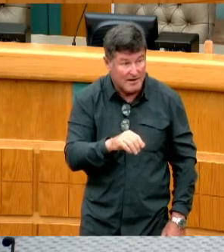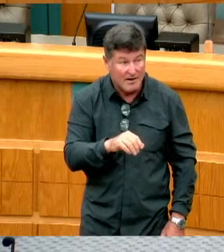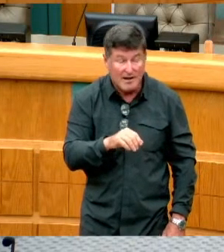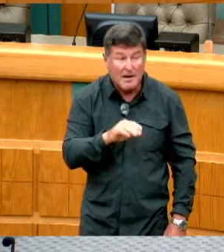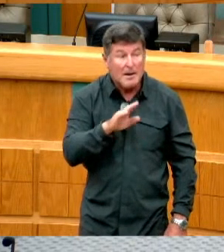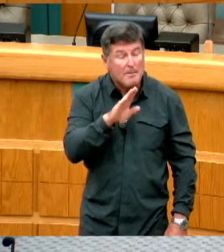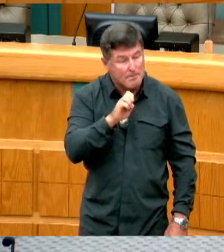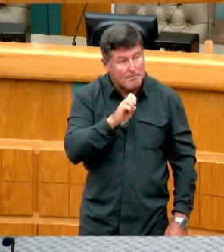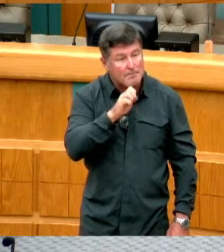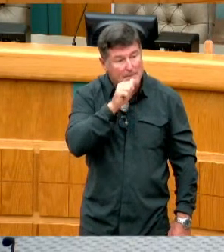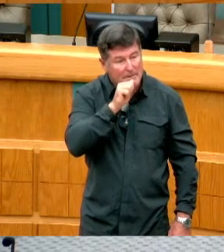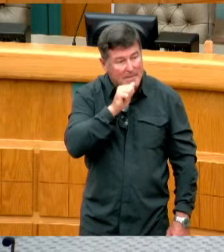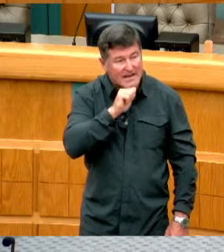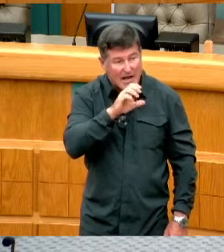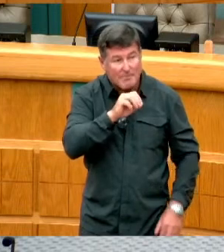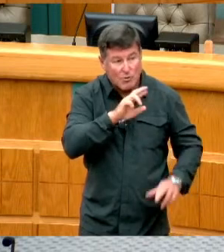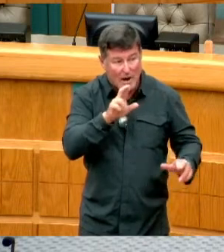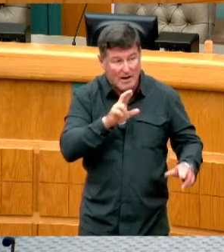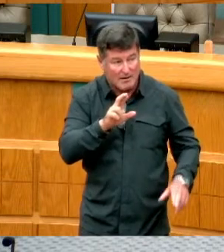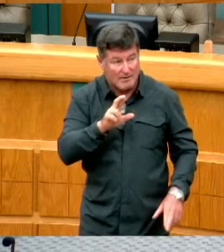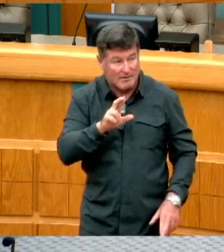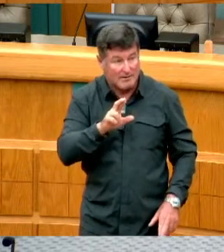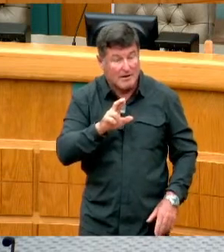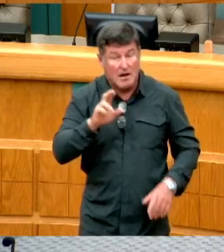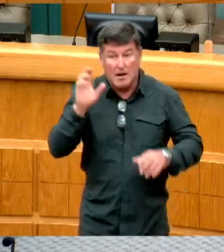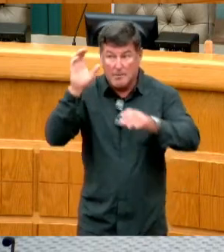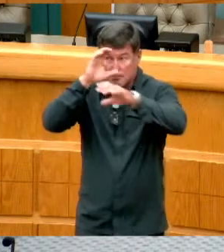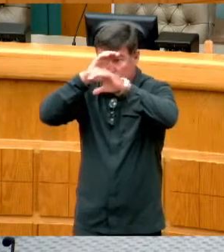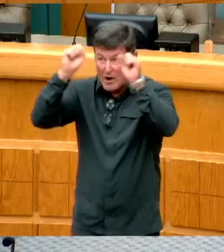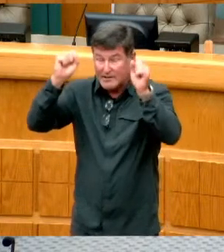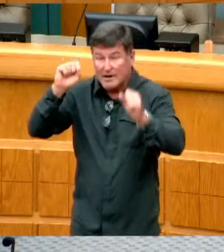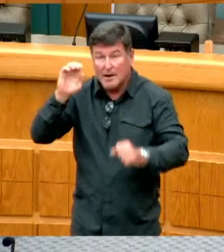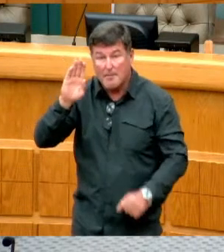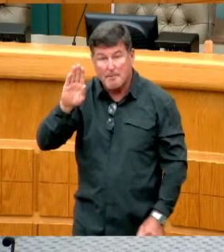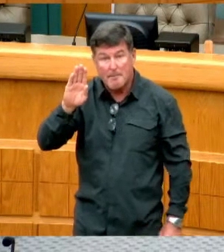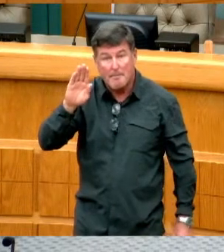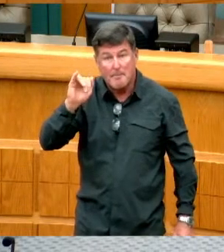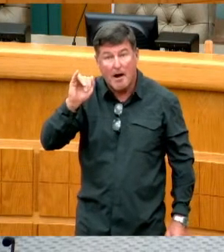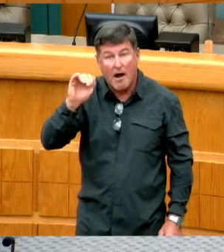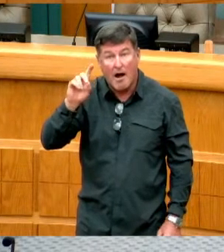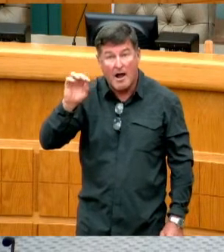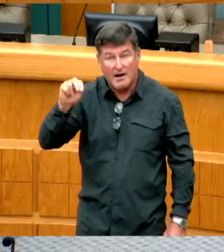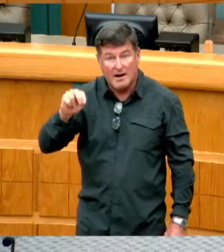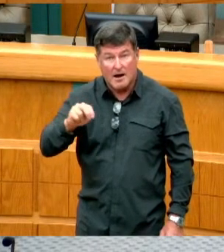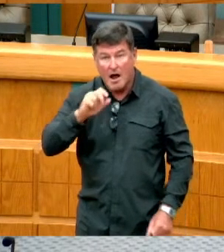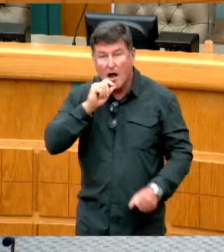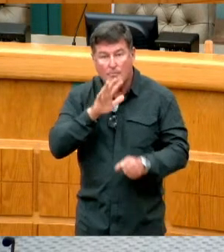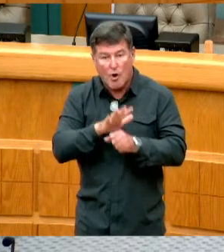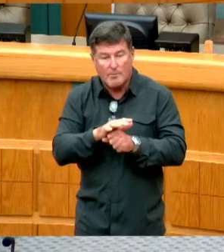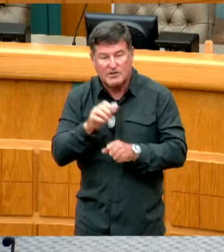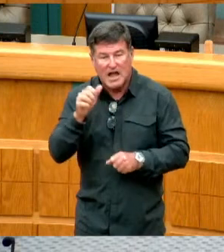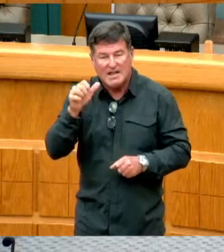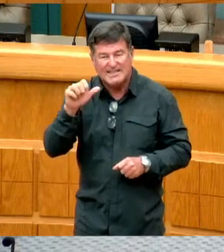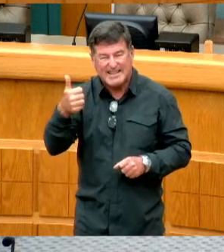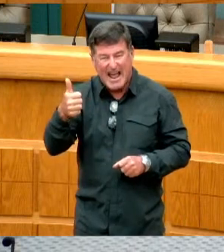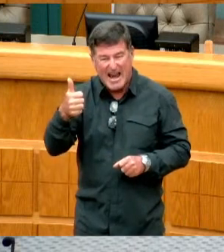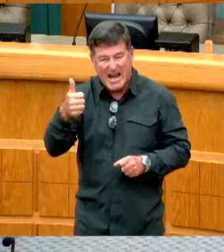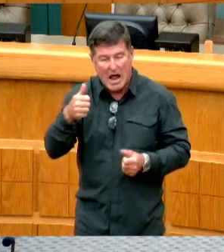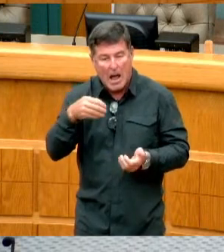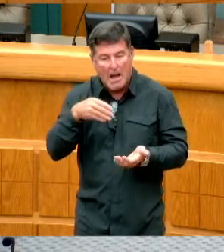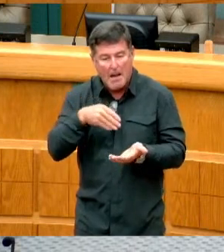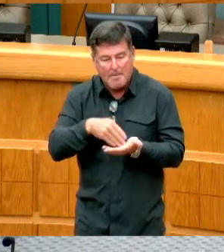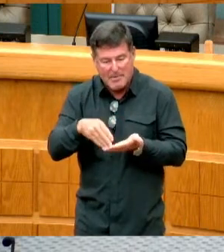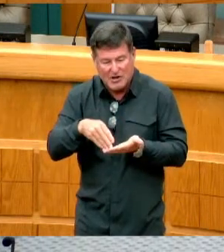patient and to be ready. President Biden is promising 10 million vaccines to each state for the next 21